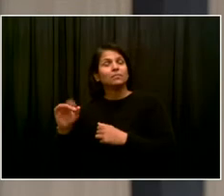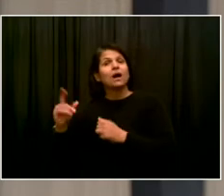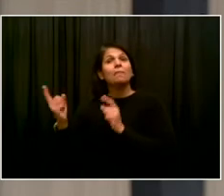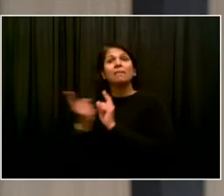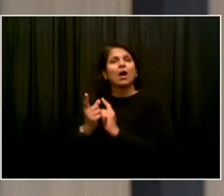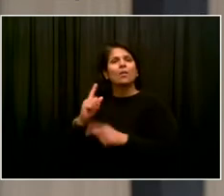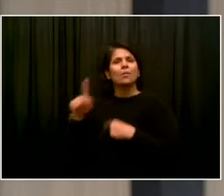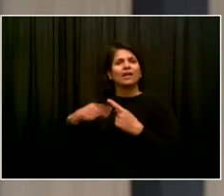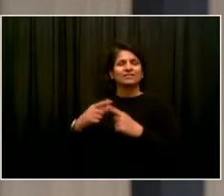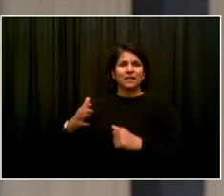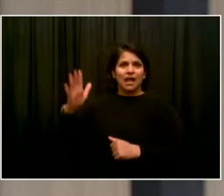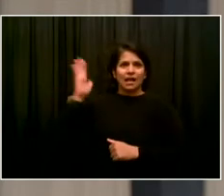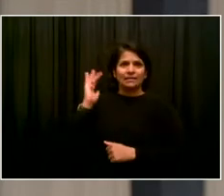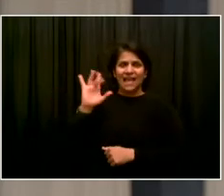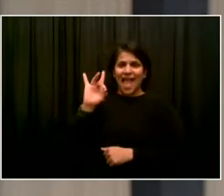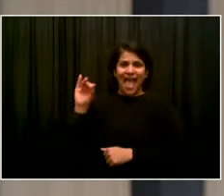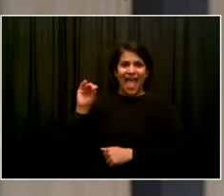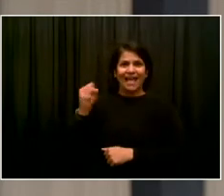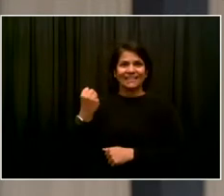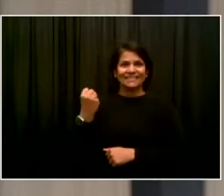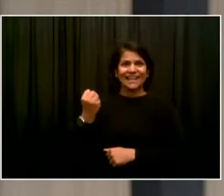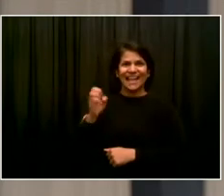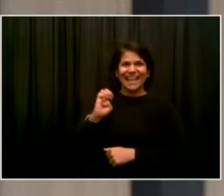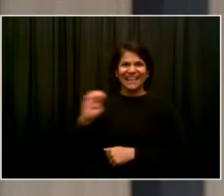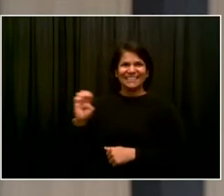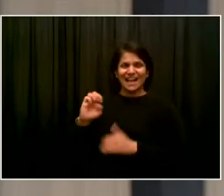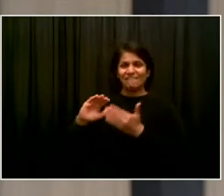work. We got married right here in City Hall.